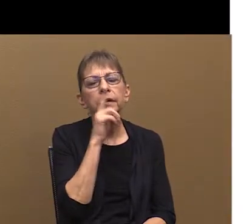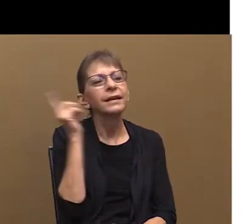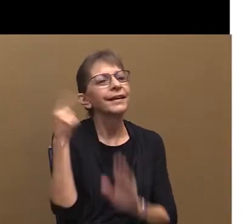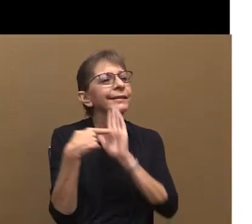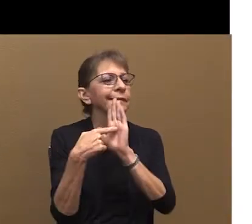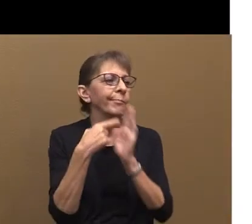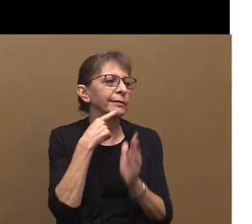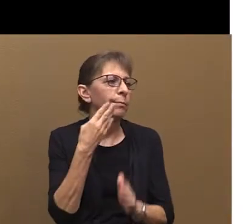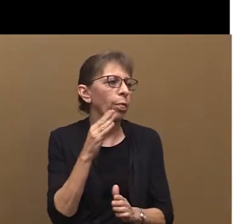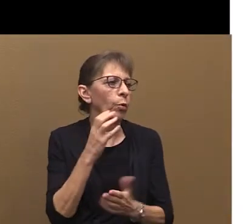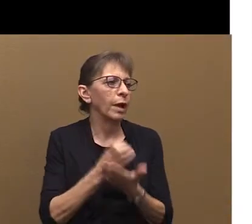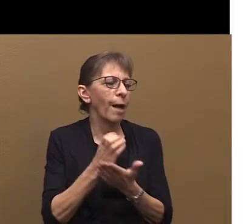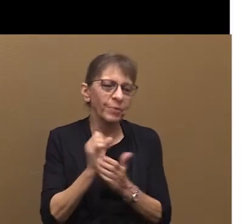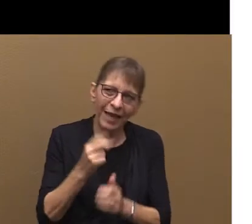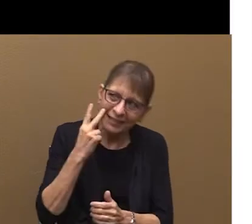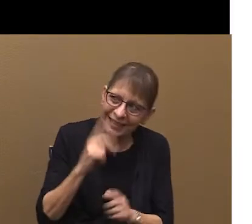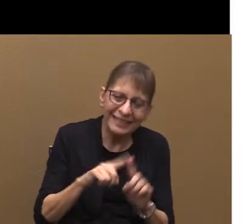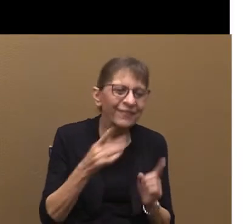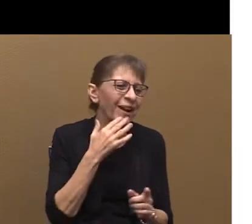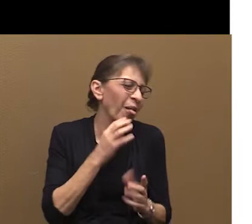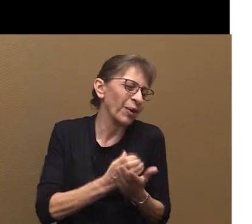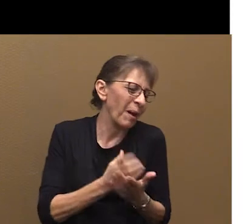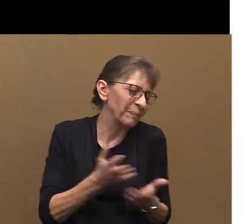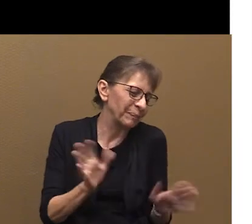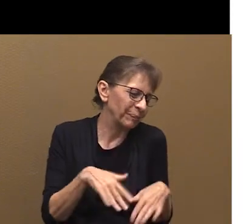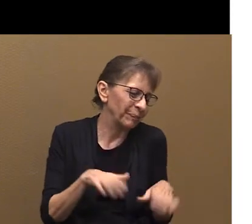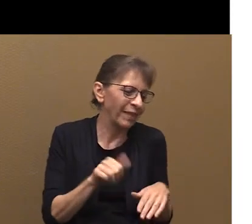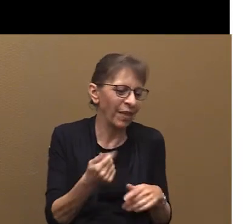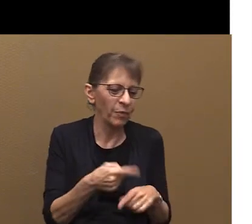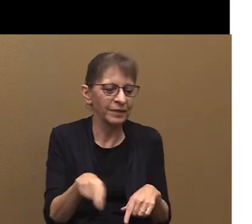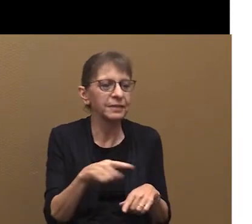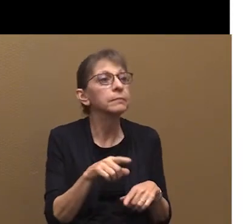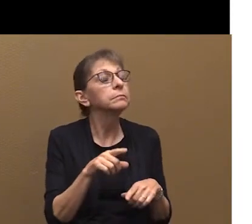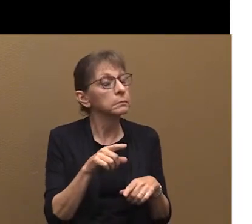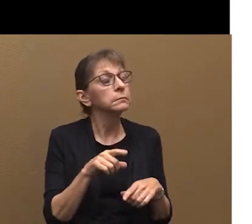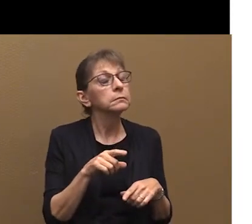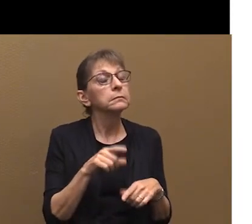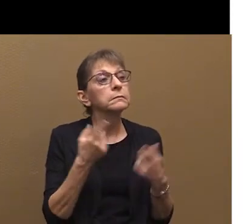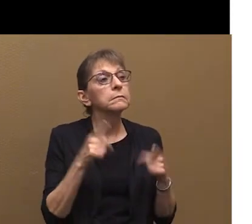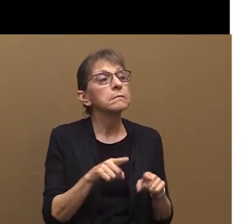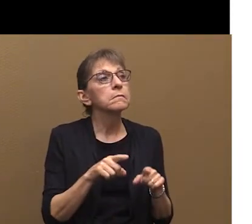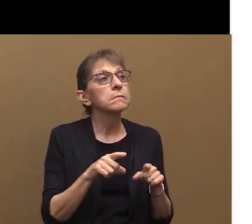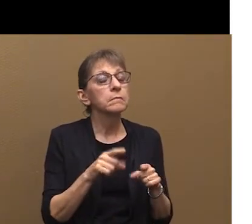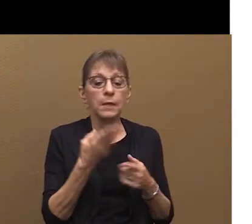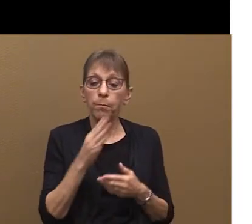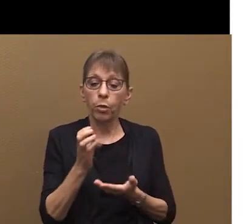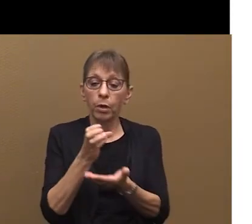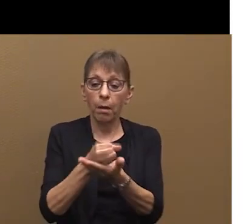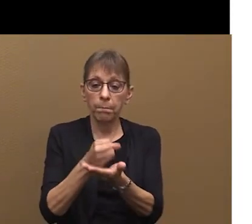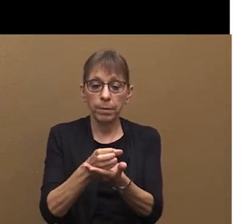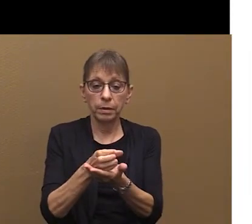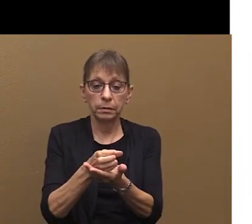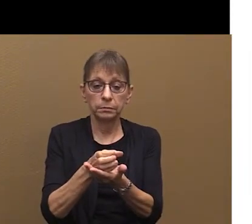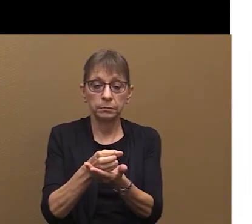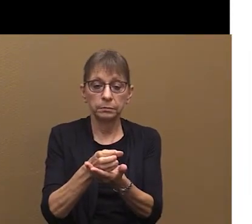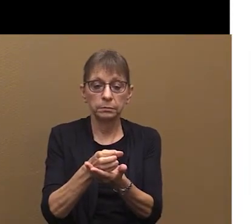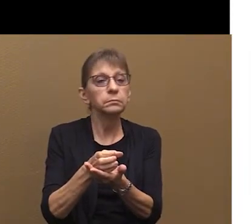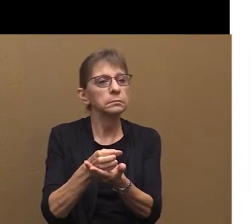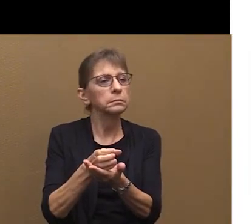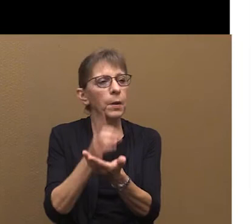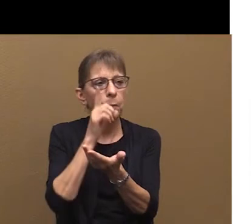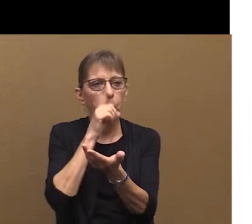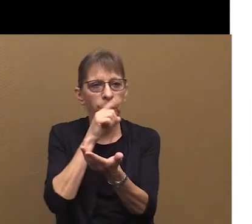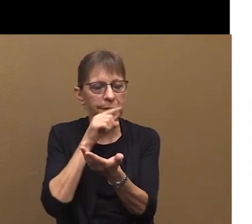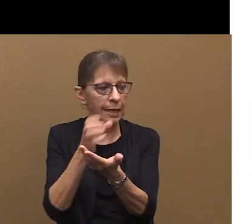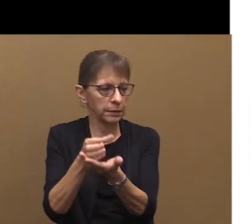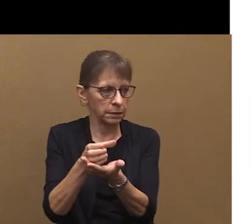example, it's a blue cup, but you can see it's a different color cup than the other one. So they took the blue cup as a